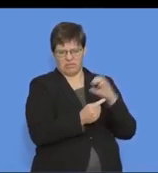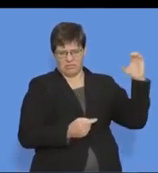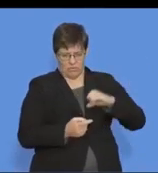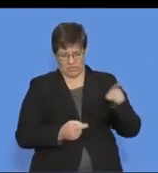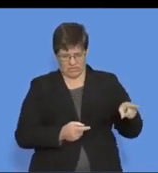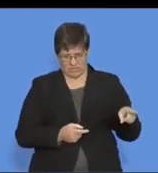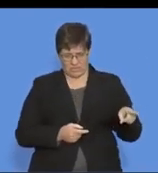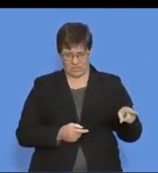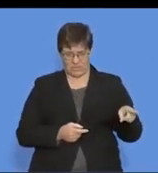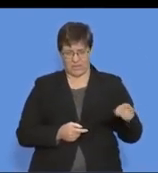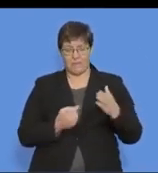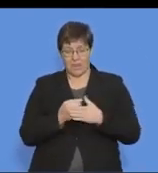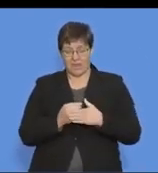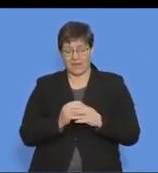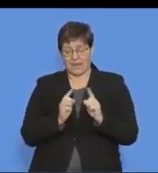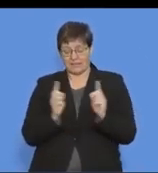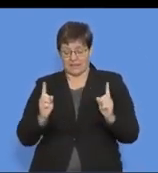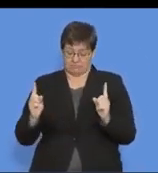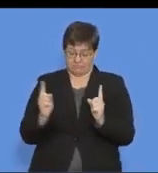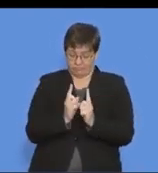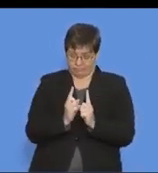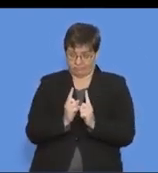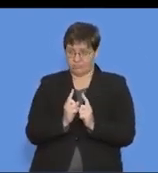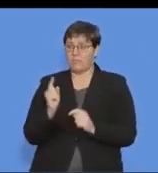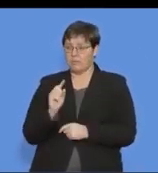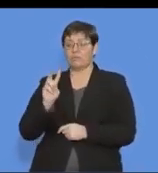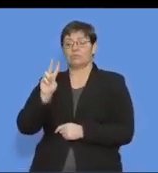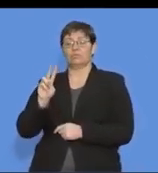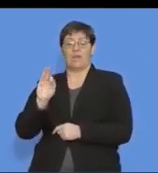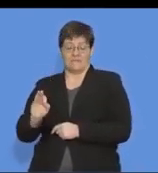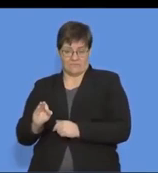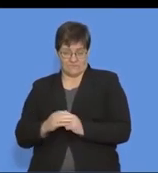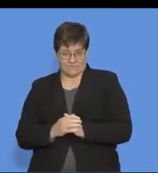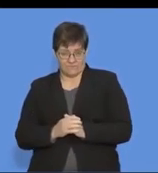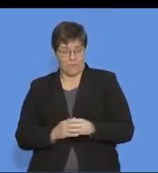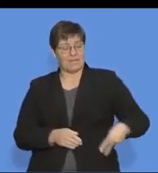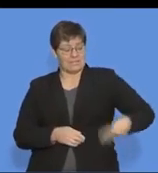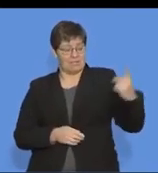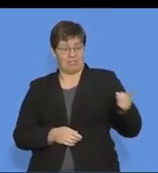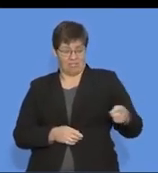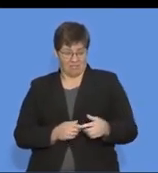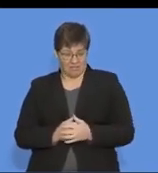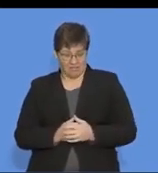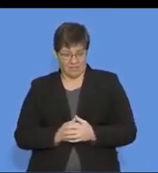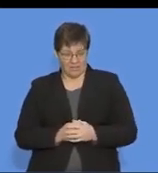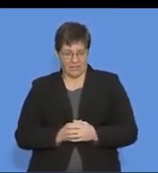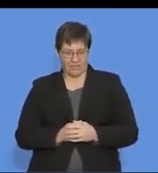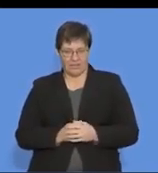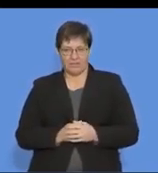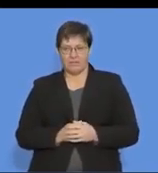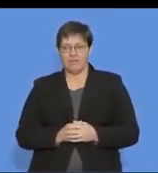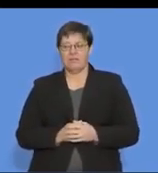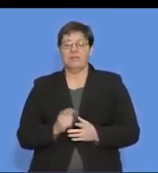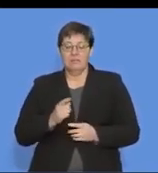after, decreasing the distance, then the force becomes 2F, okay? So now what has happened,